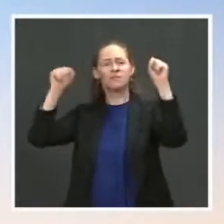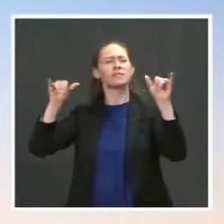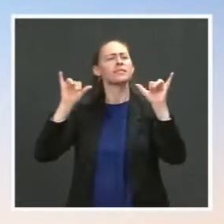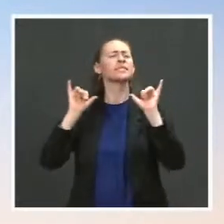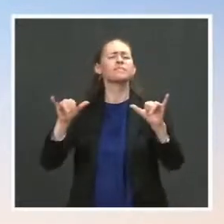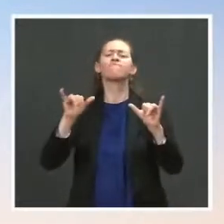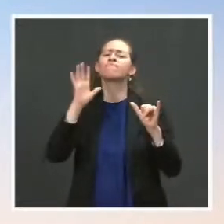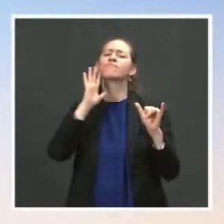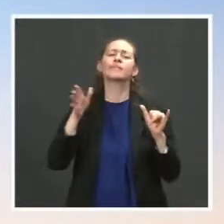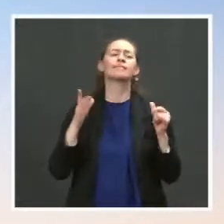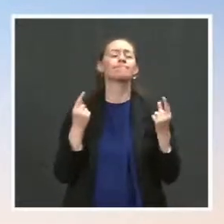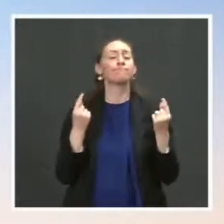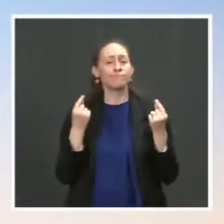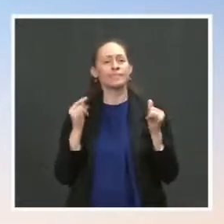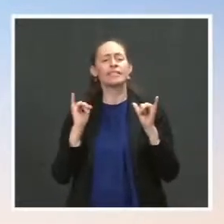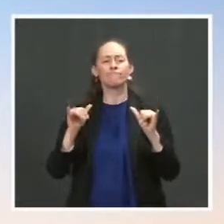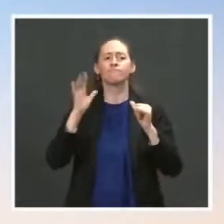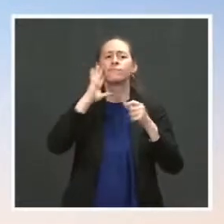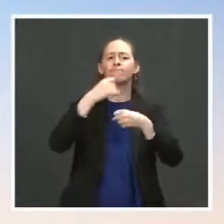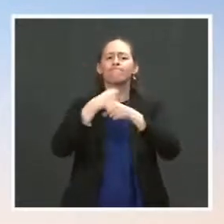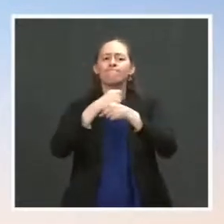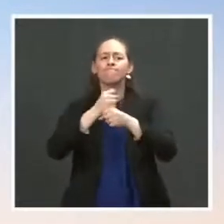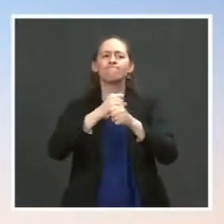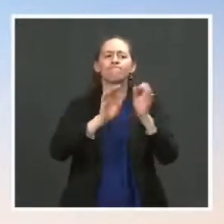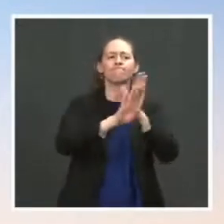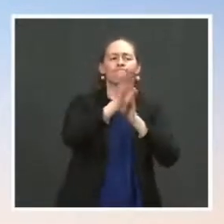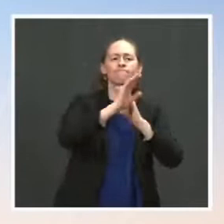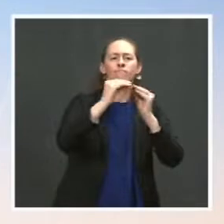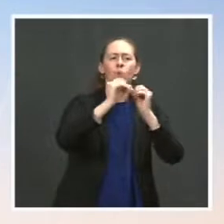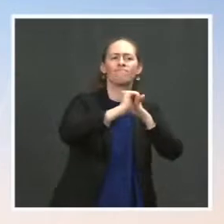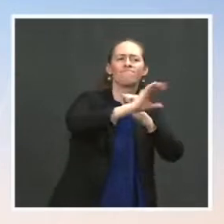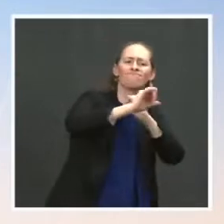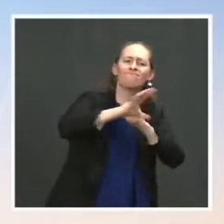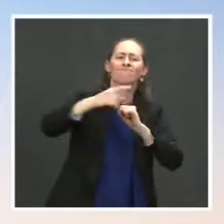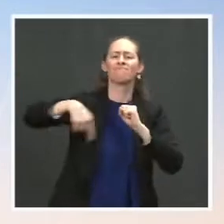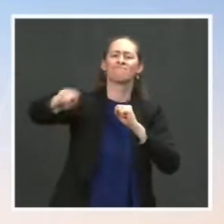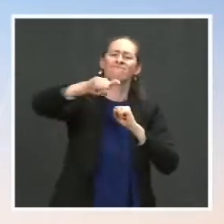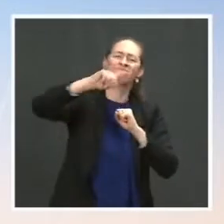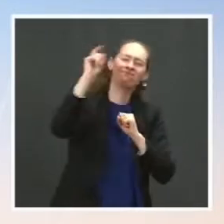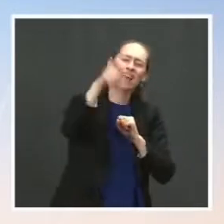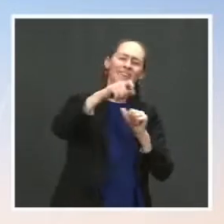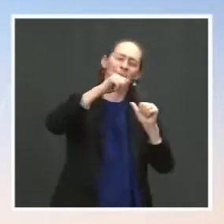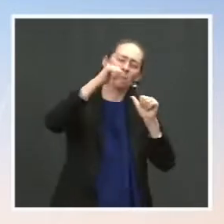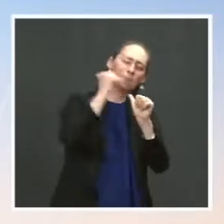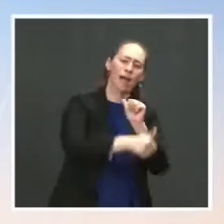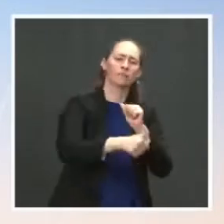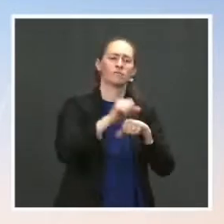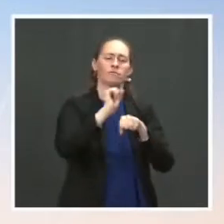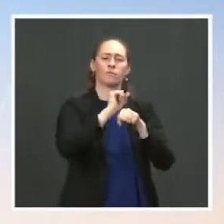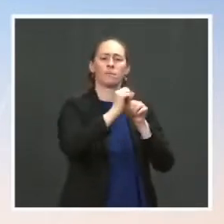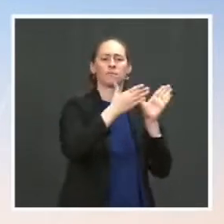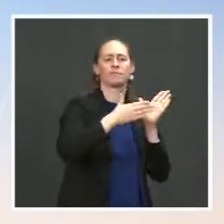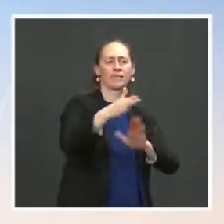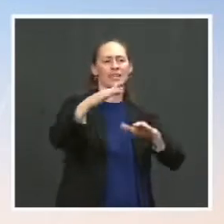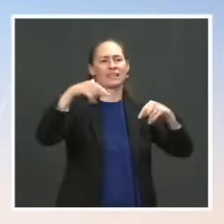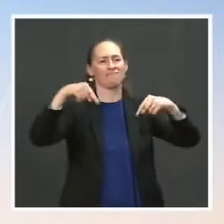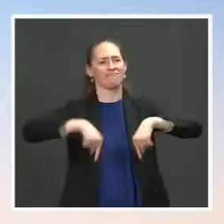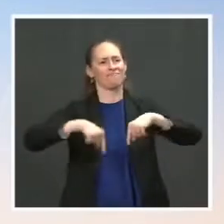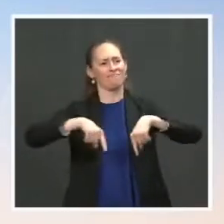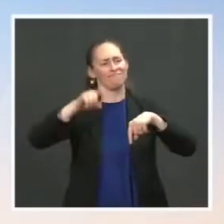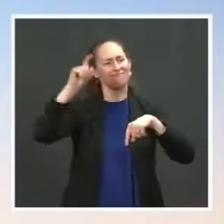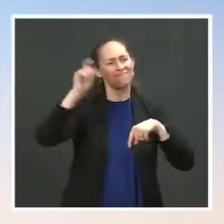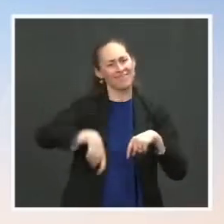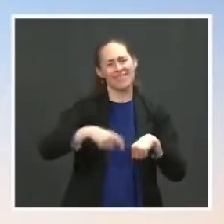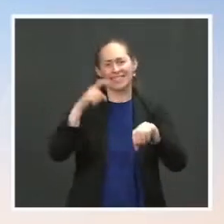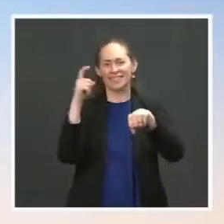in meetings with members of Congress for the critical need to pass the American Jobs Plan, make historic investments in infrastructure. On Monday, he will